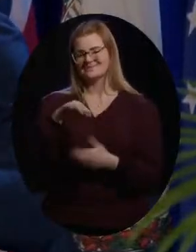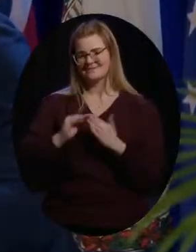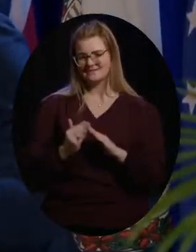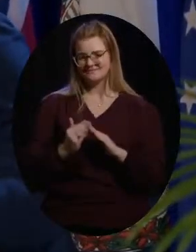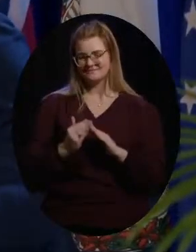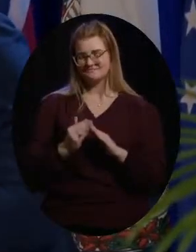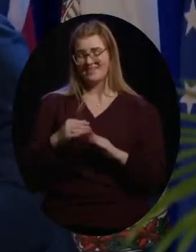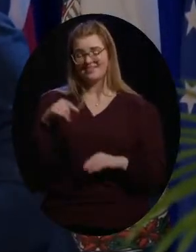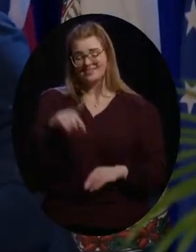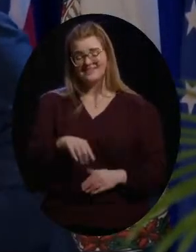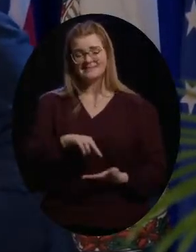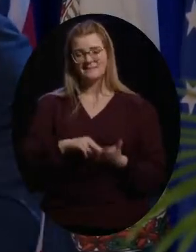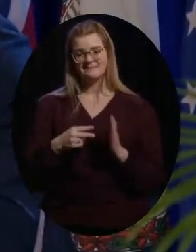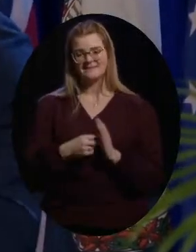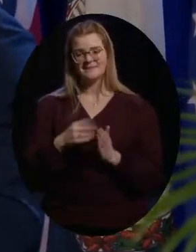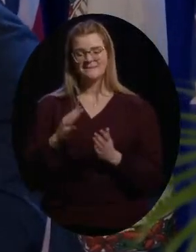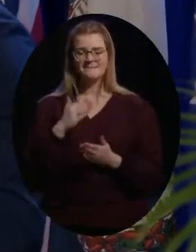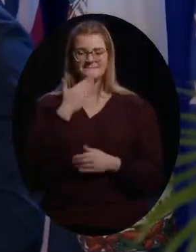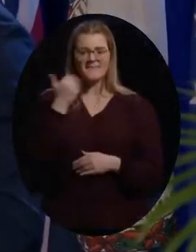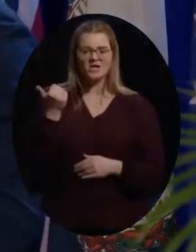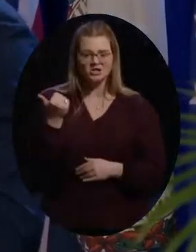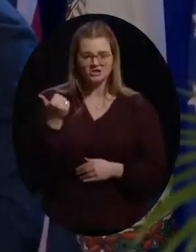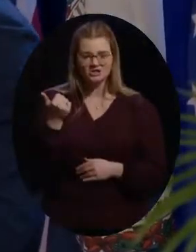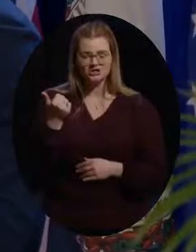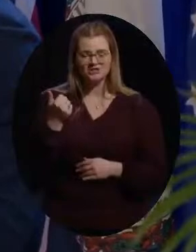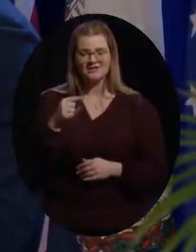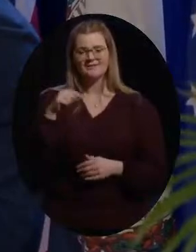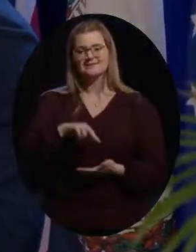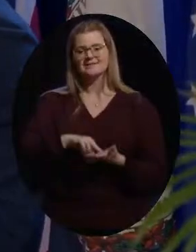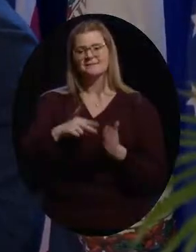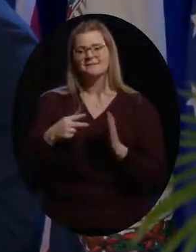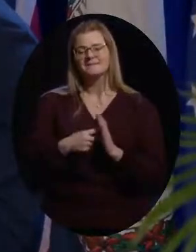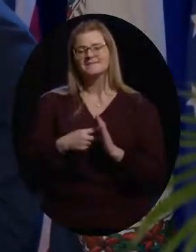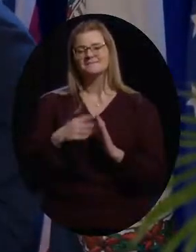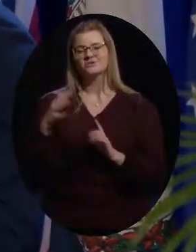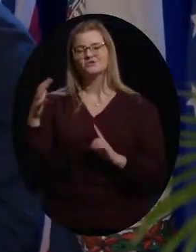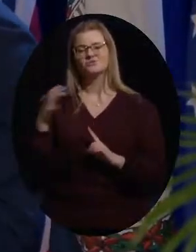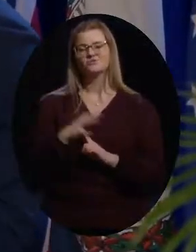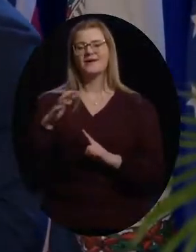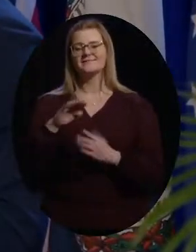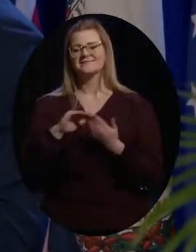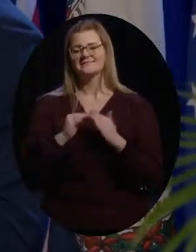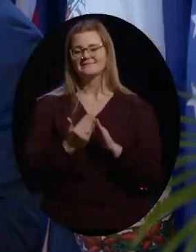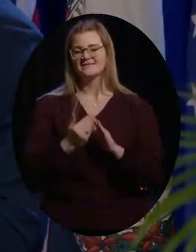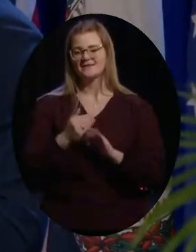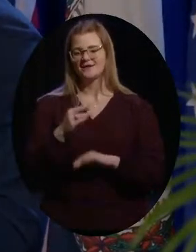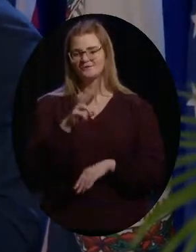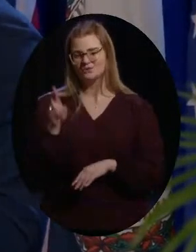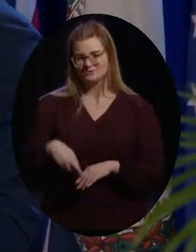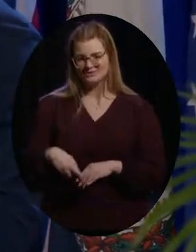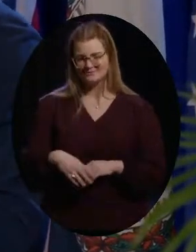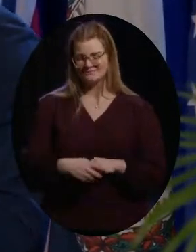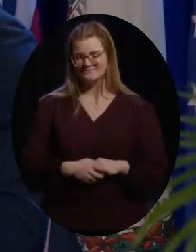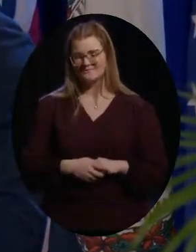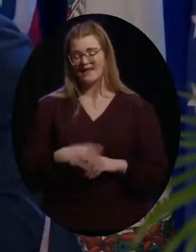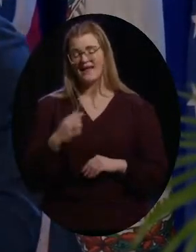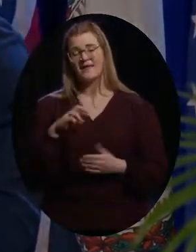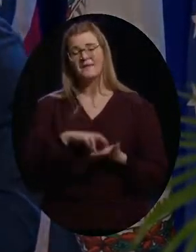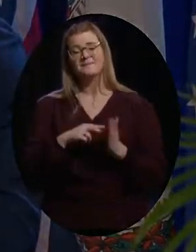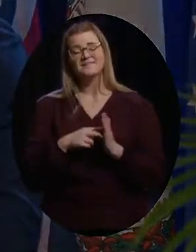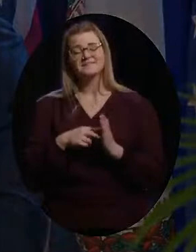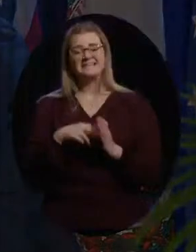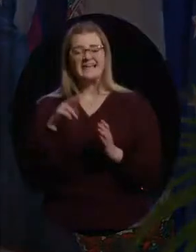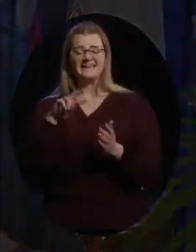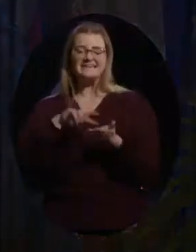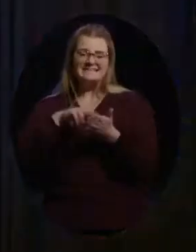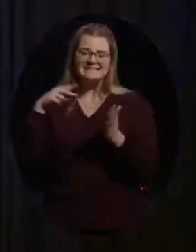is what it means to be better. This is what it means to be the great city of Richmond. It means intentional